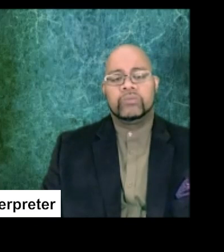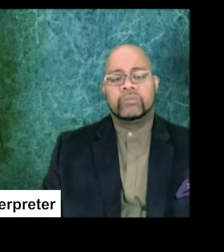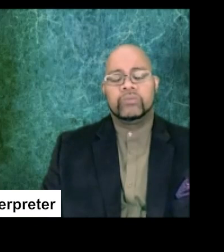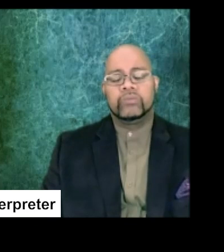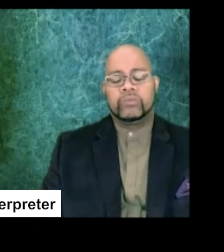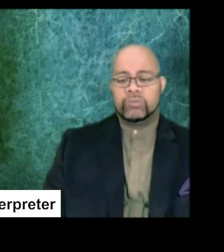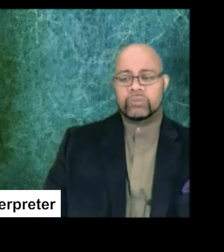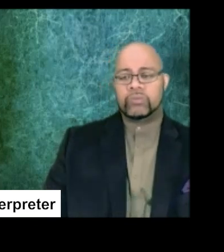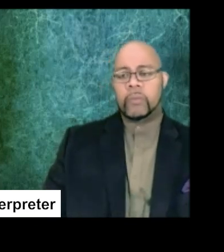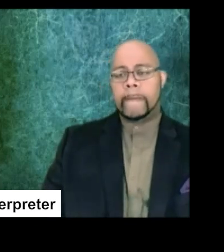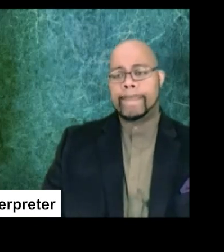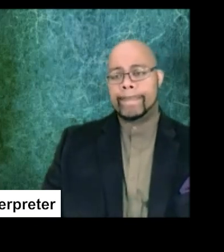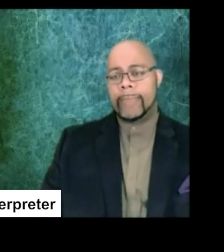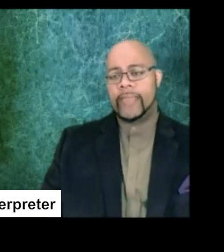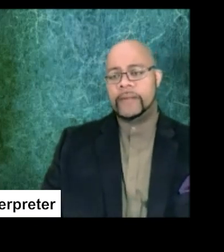that